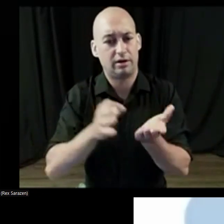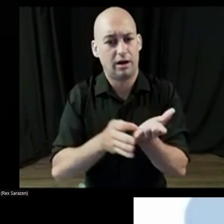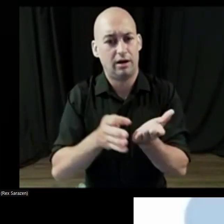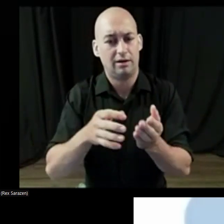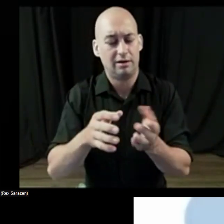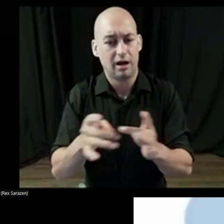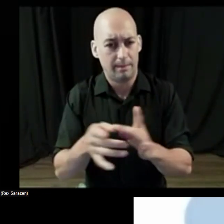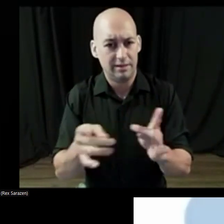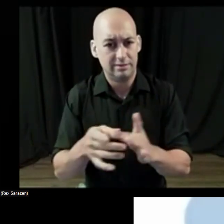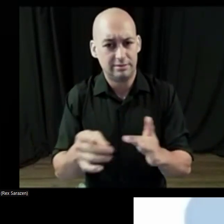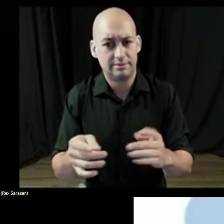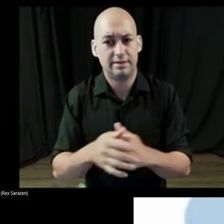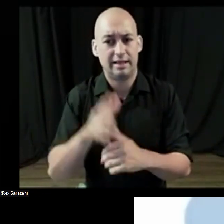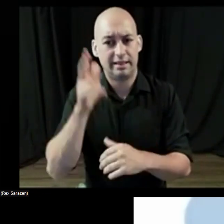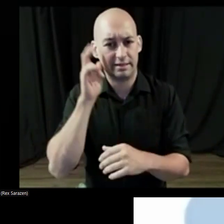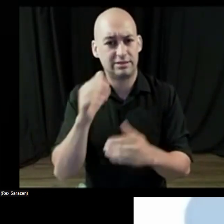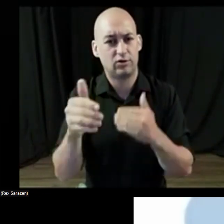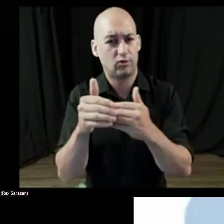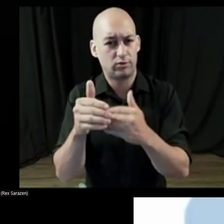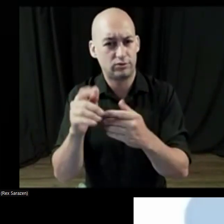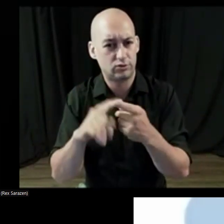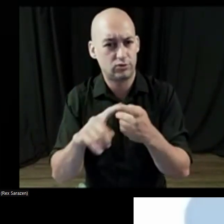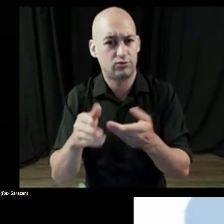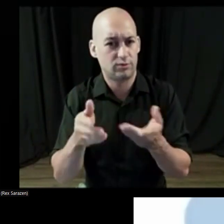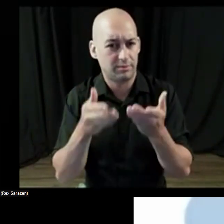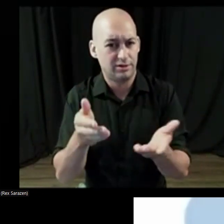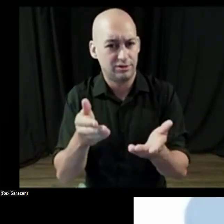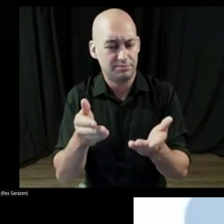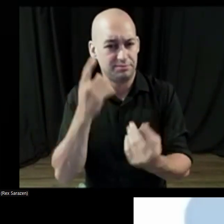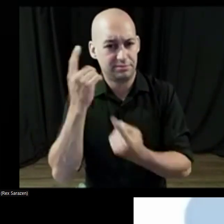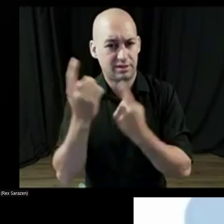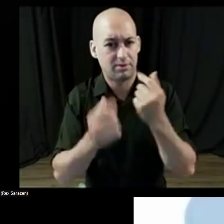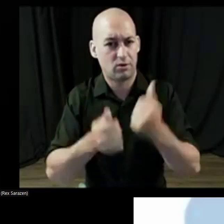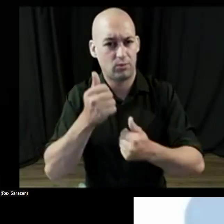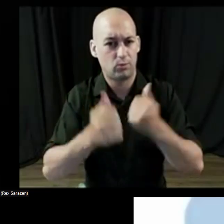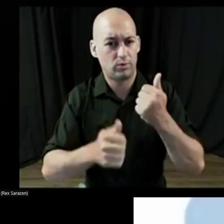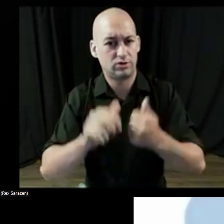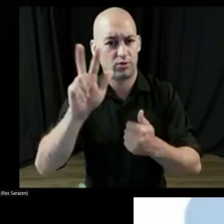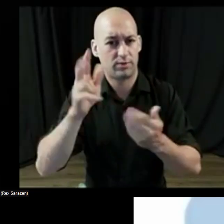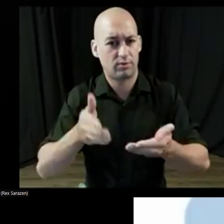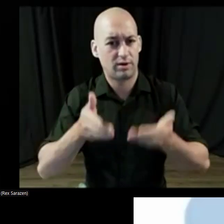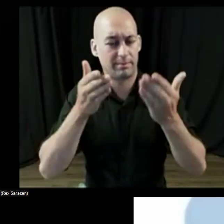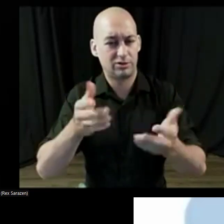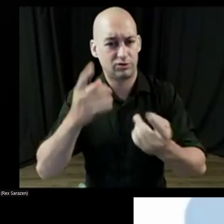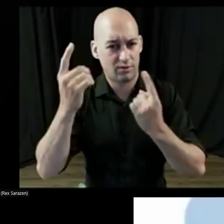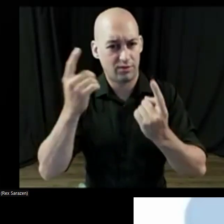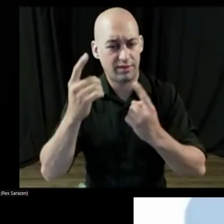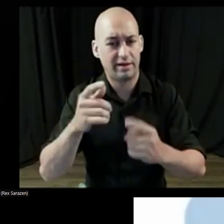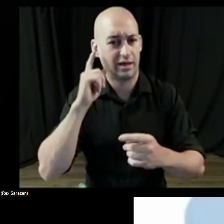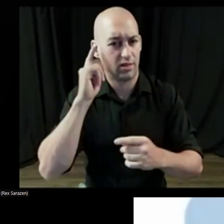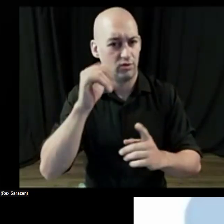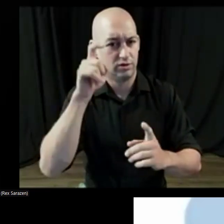to listen closely to the recommendations and really think about which 3 recommendations you think California should